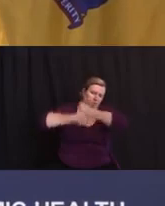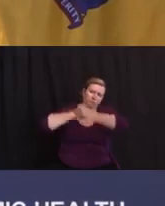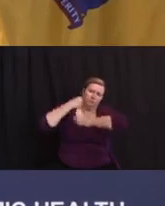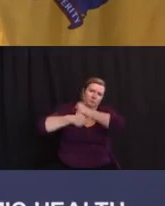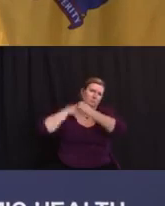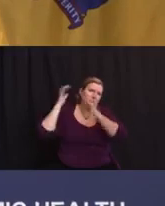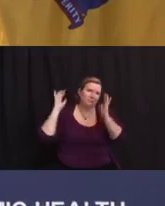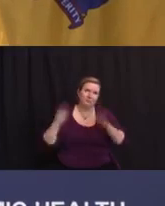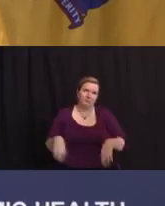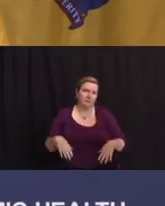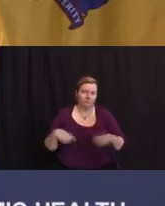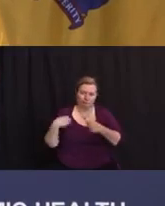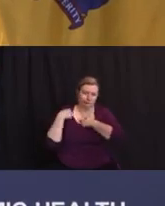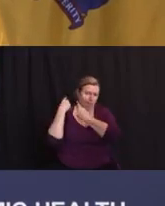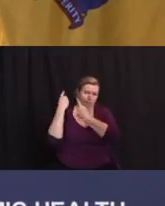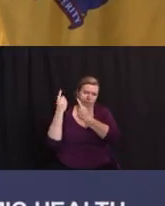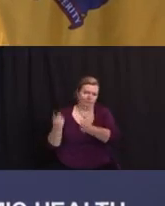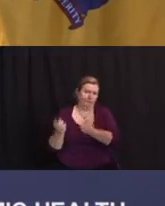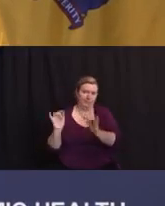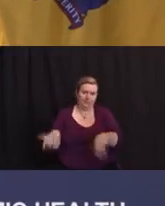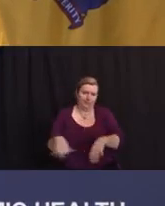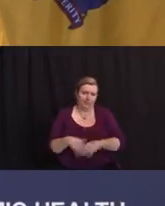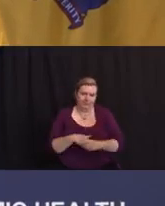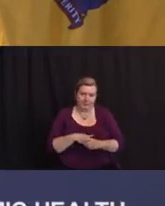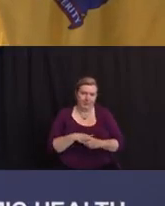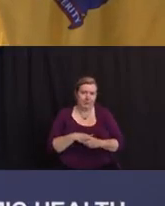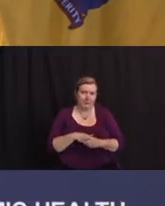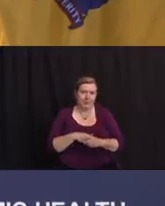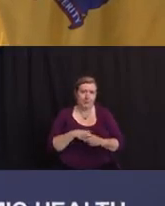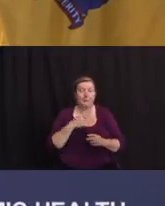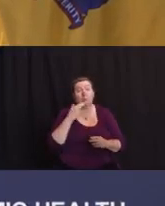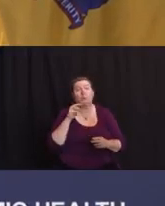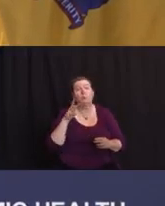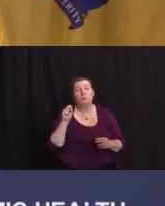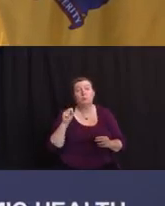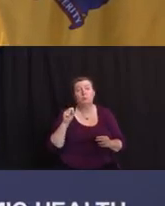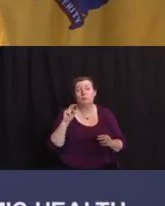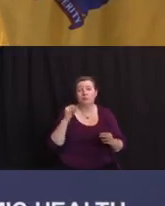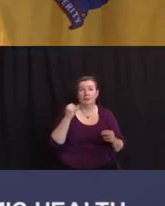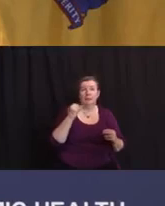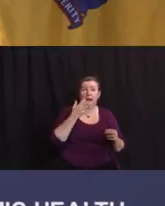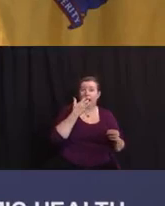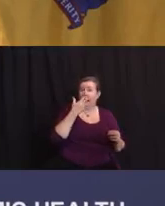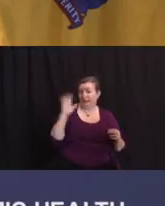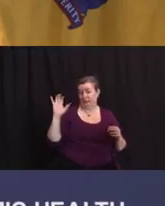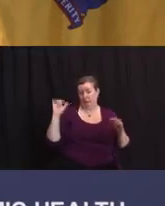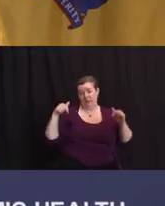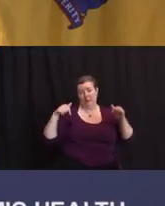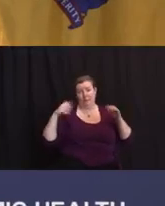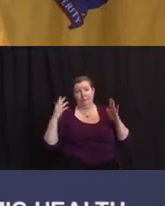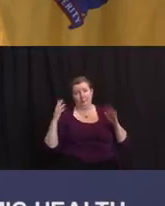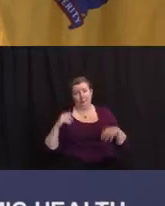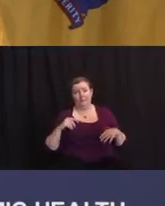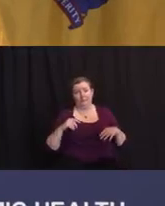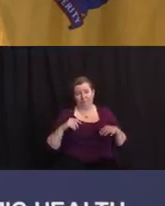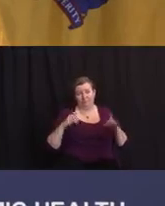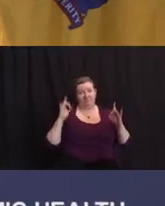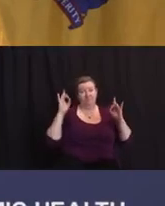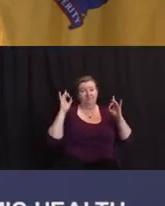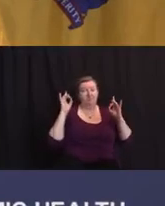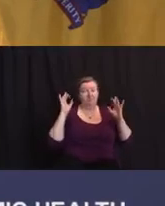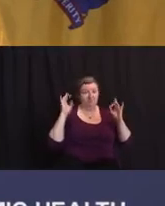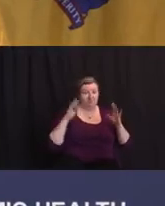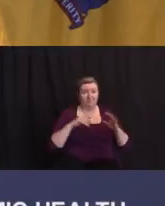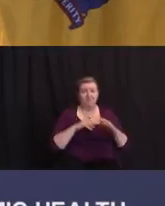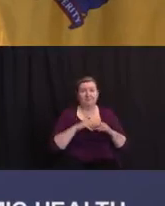address the reality. You know, the good news is New Jersey's hot right now. It's been increasingly so, and it is right now. And there are a